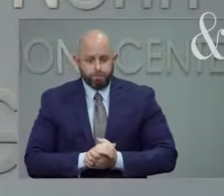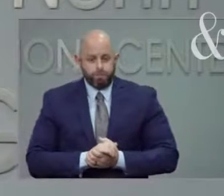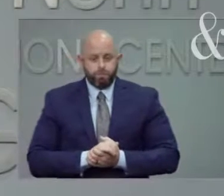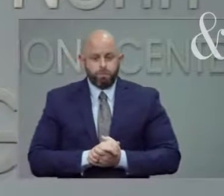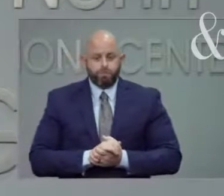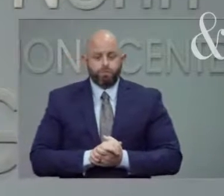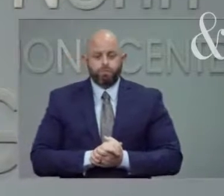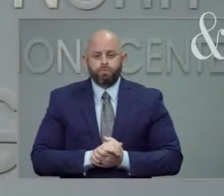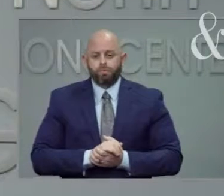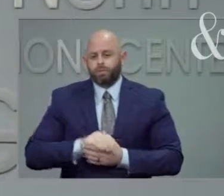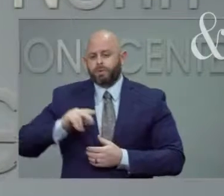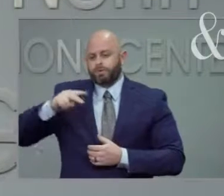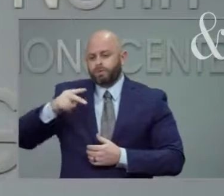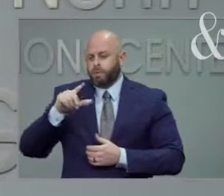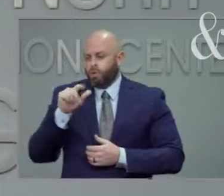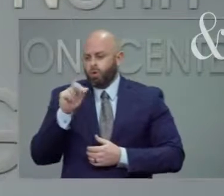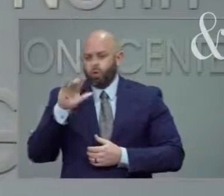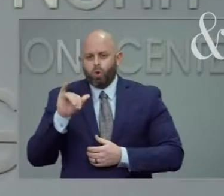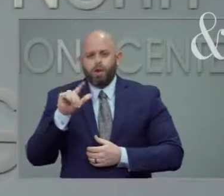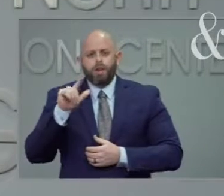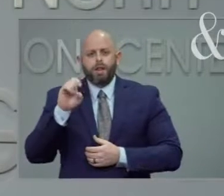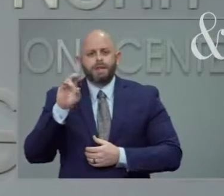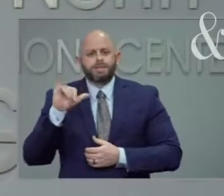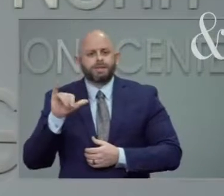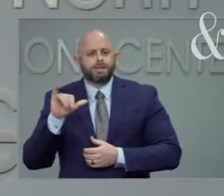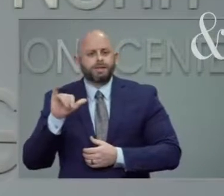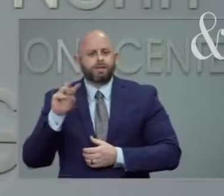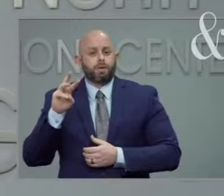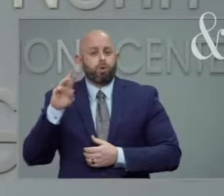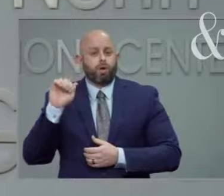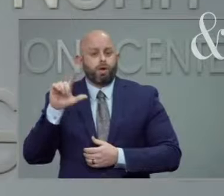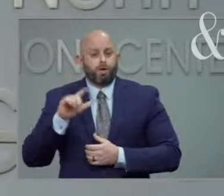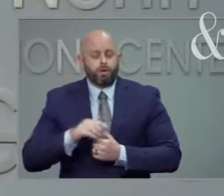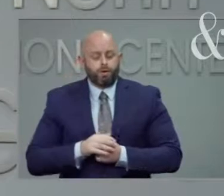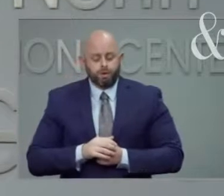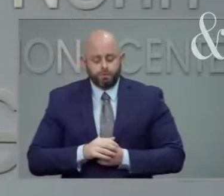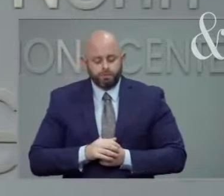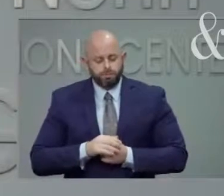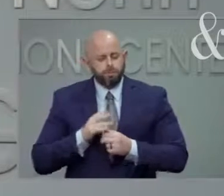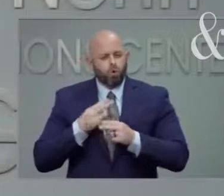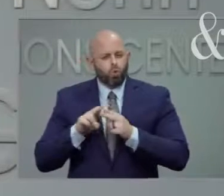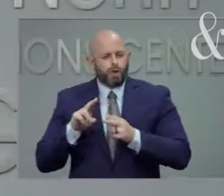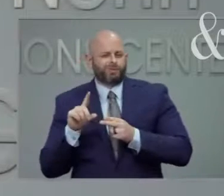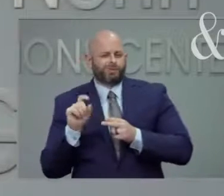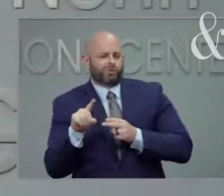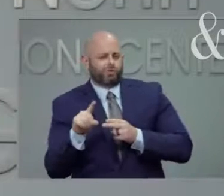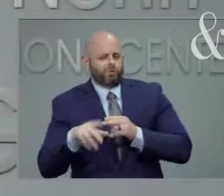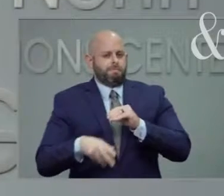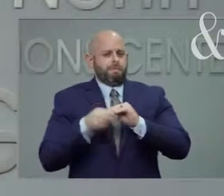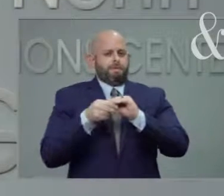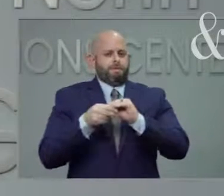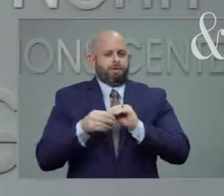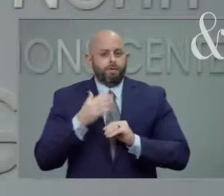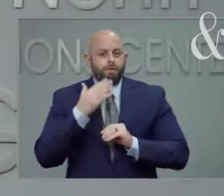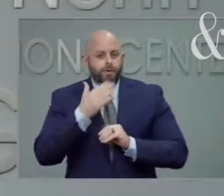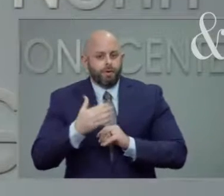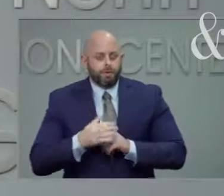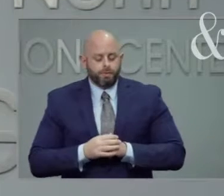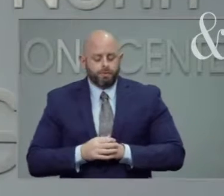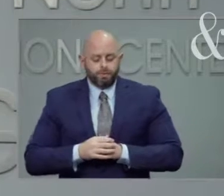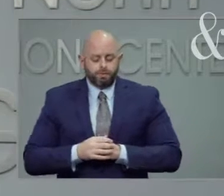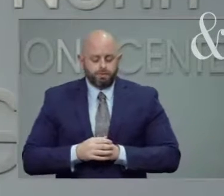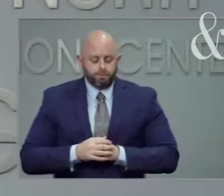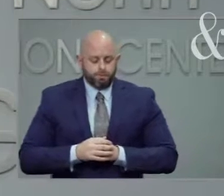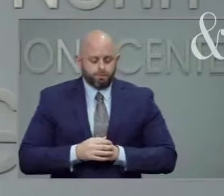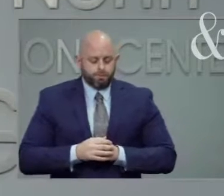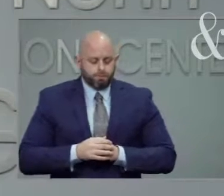We have a follow-up, Laura Leslie, WRAL. Just a quick follow-up. Thank you. So, you know, we're hearing a lot of concerns